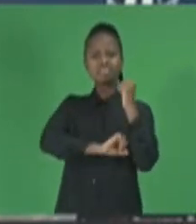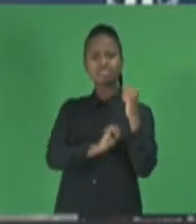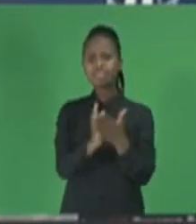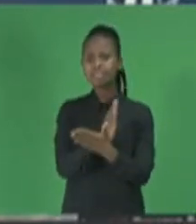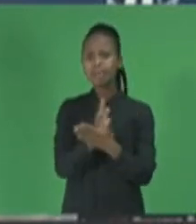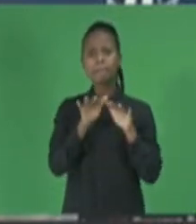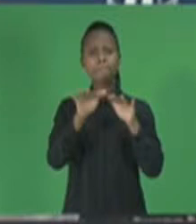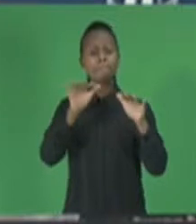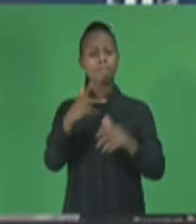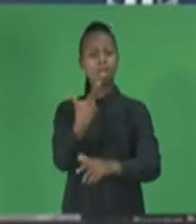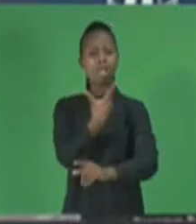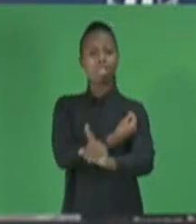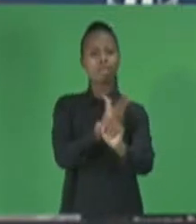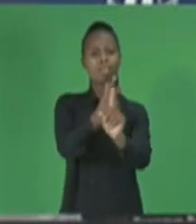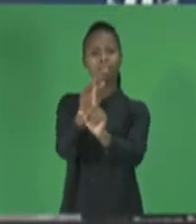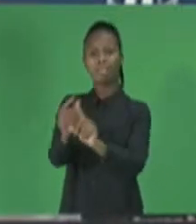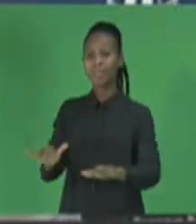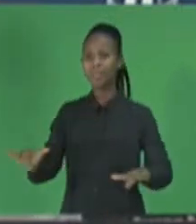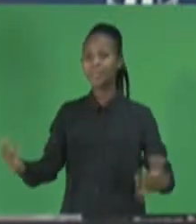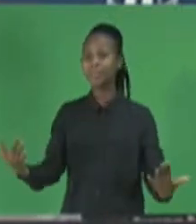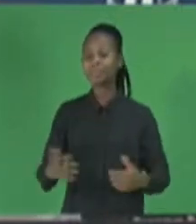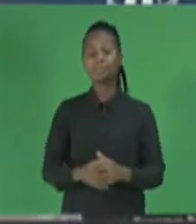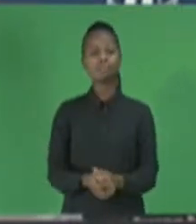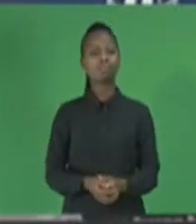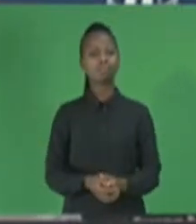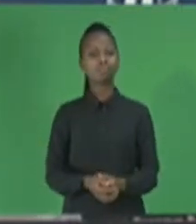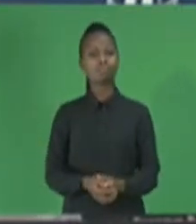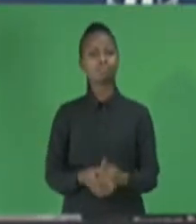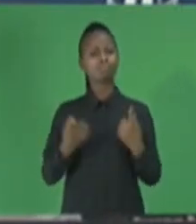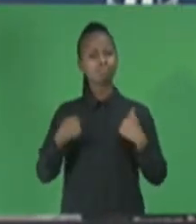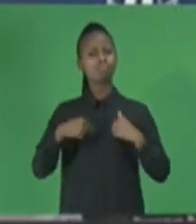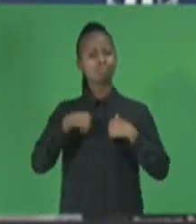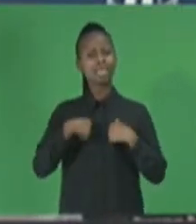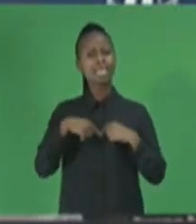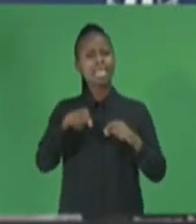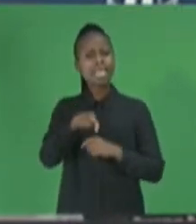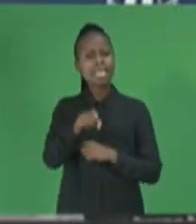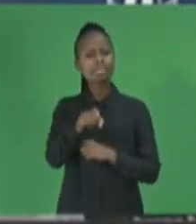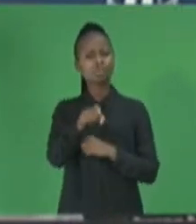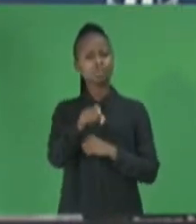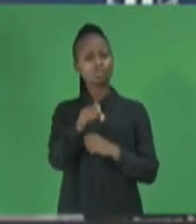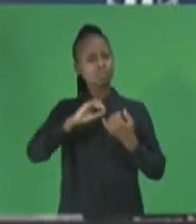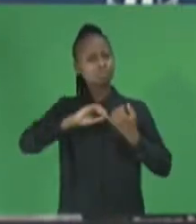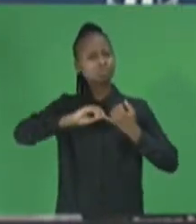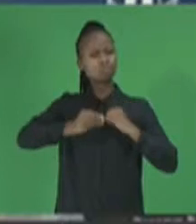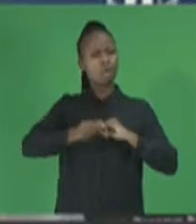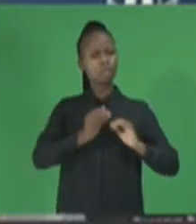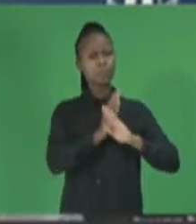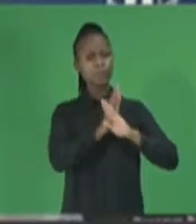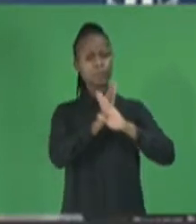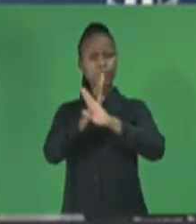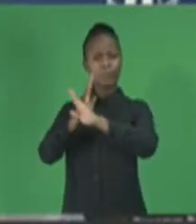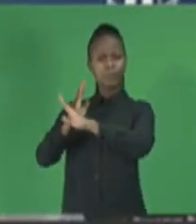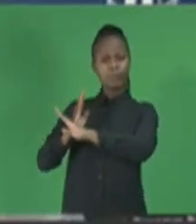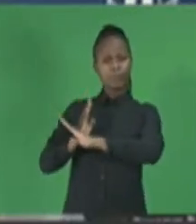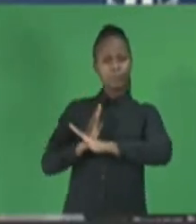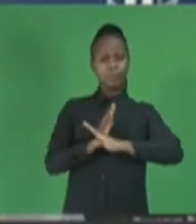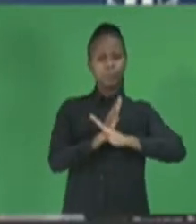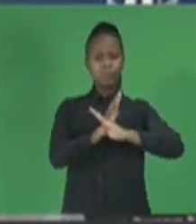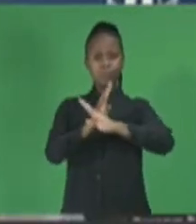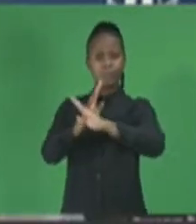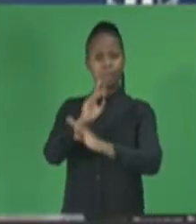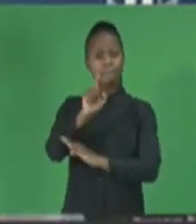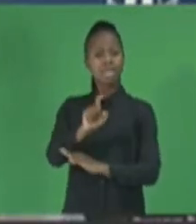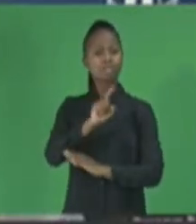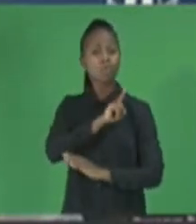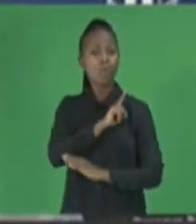to cap virus transmission, waves of infection are likely to continue with ongoing poor economic